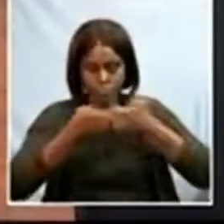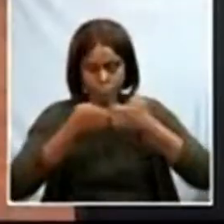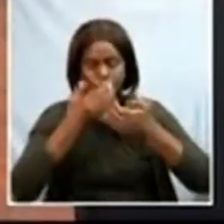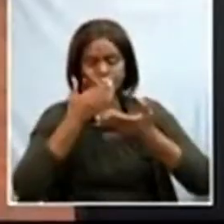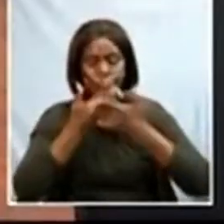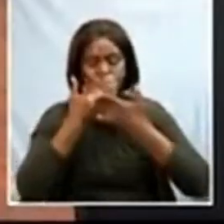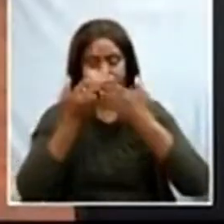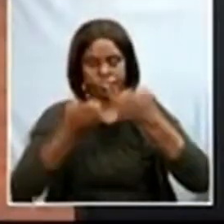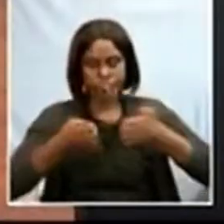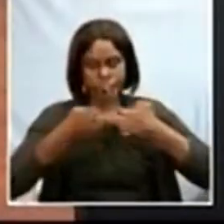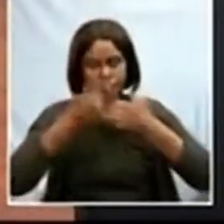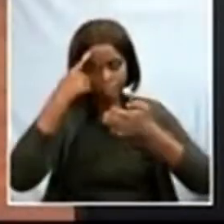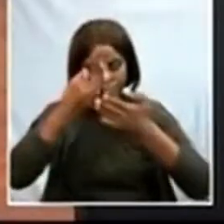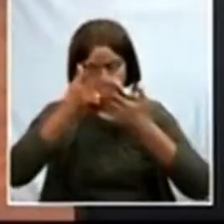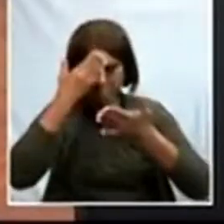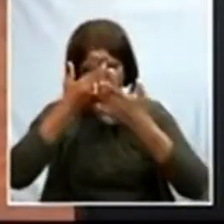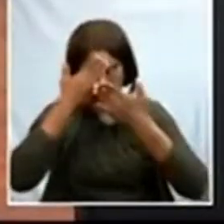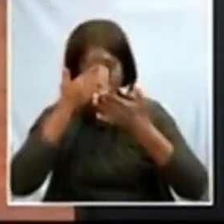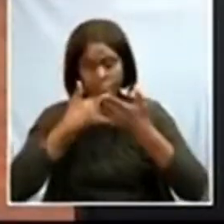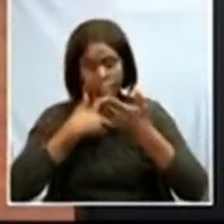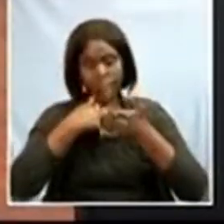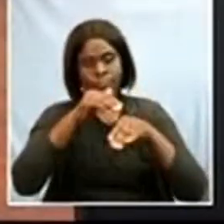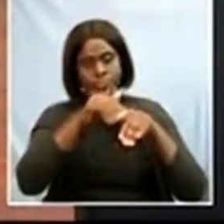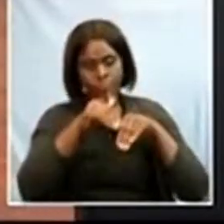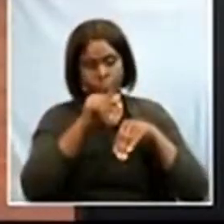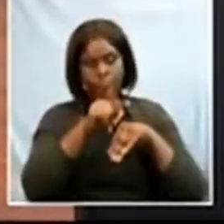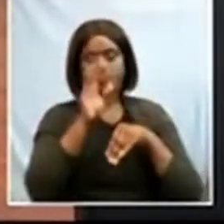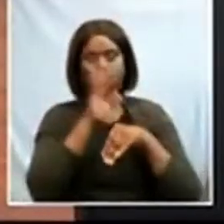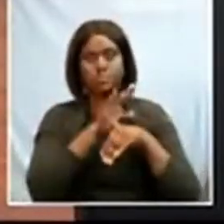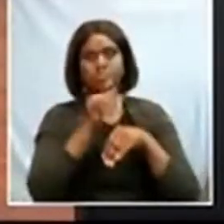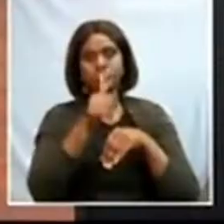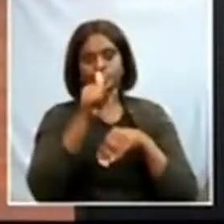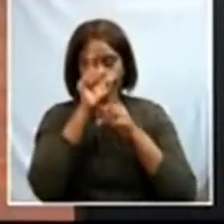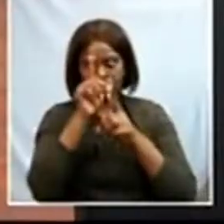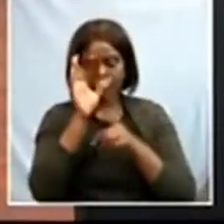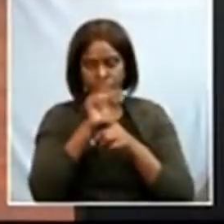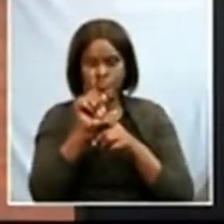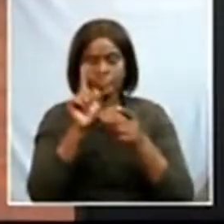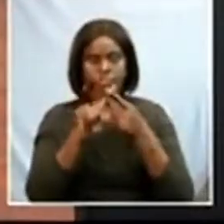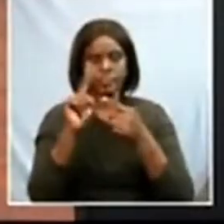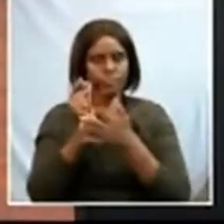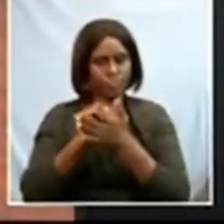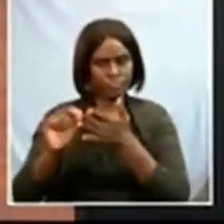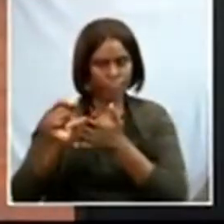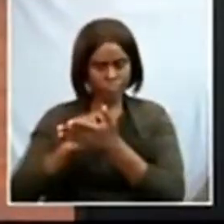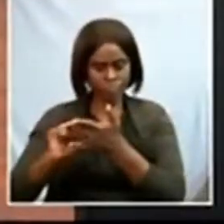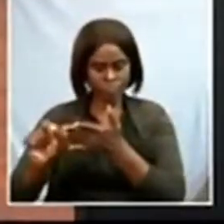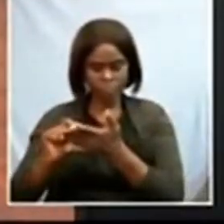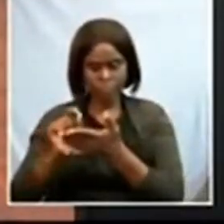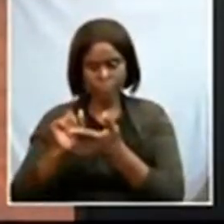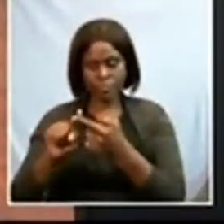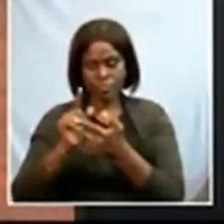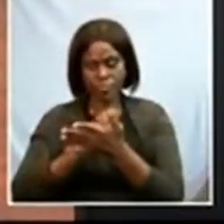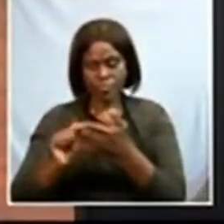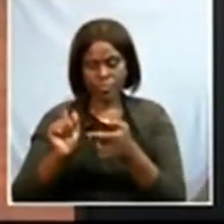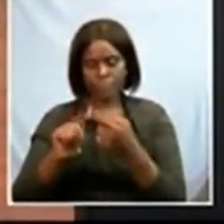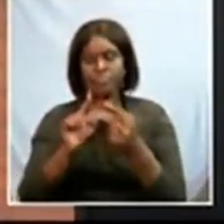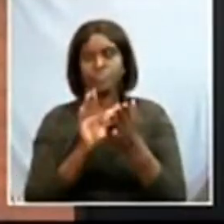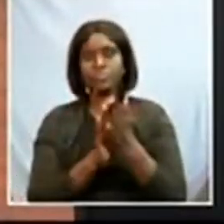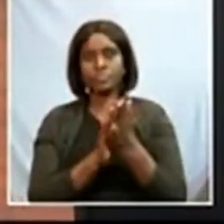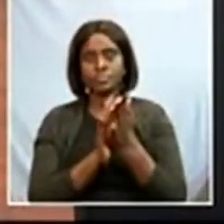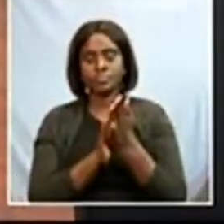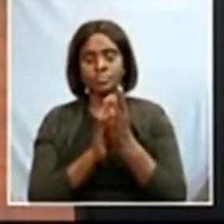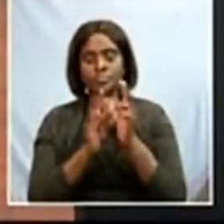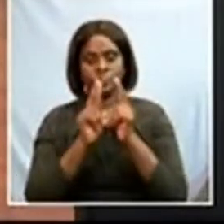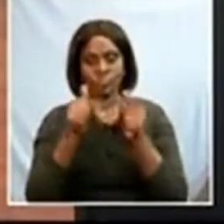environment for learning, having withdrawn, you decided actually to write to the school